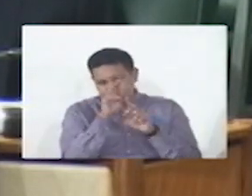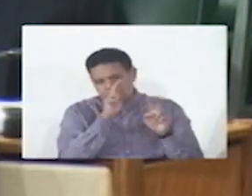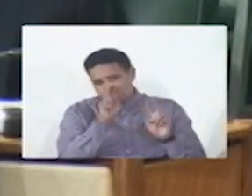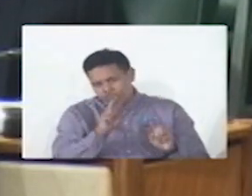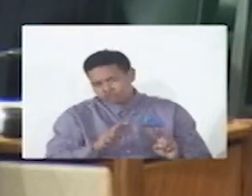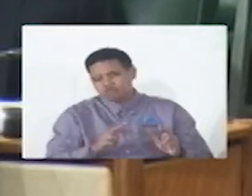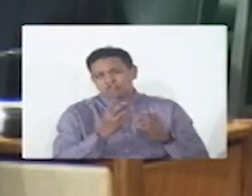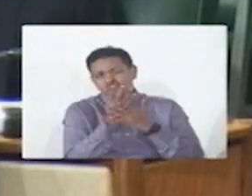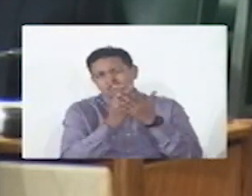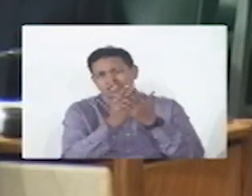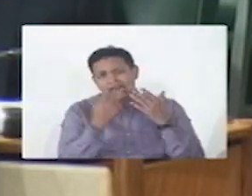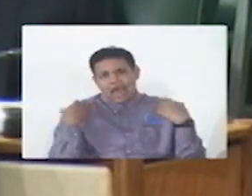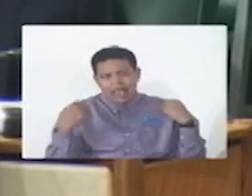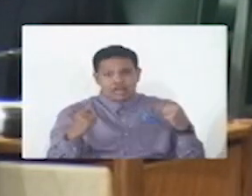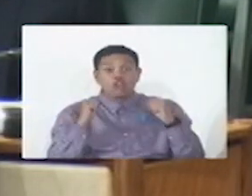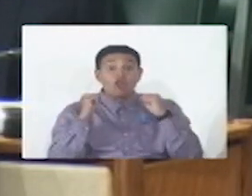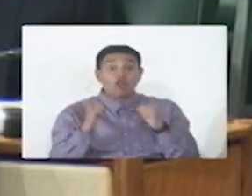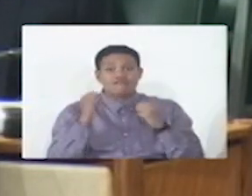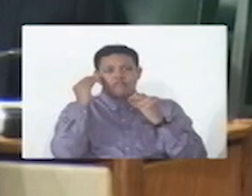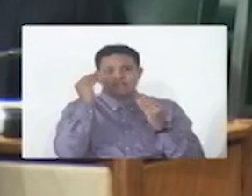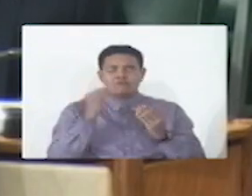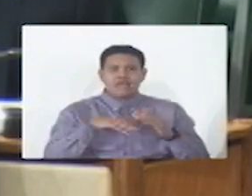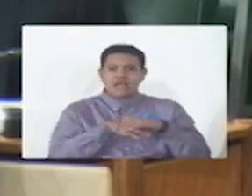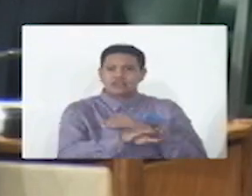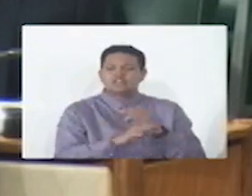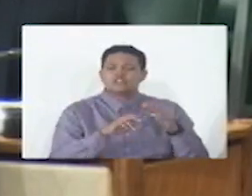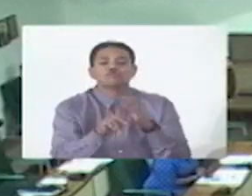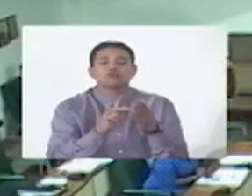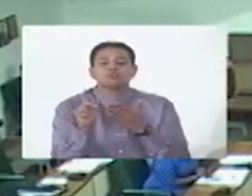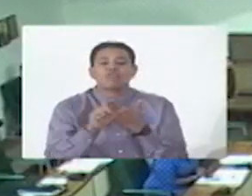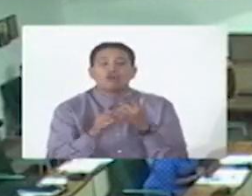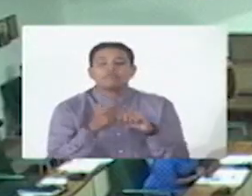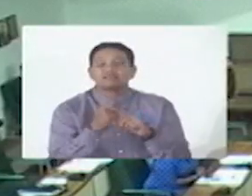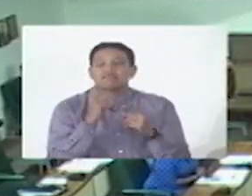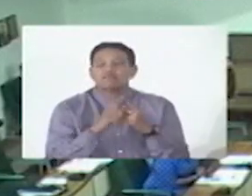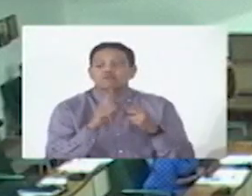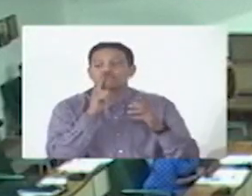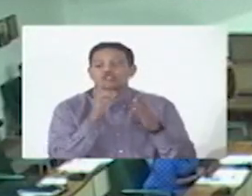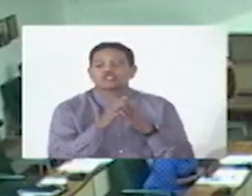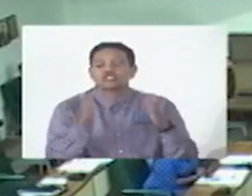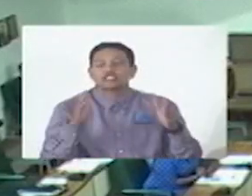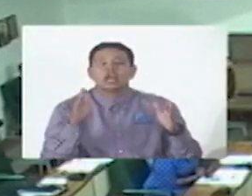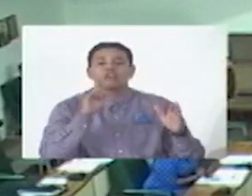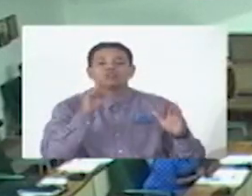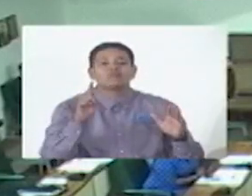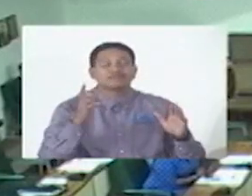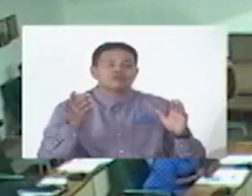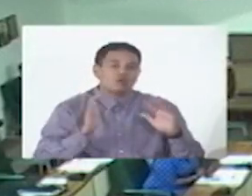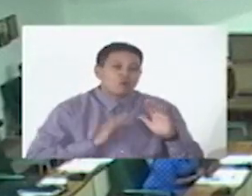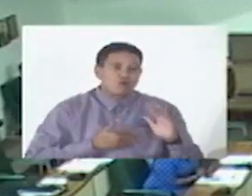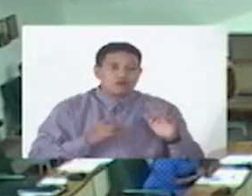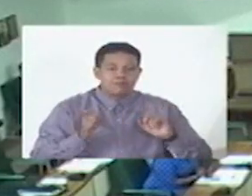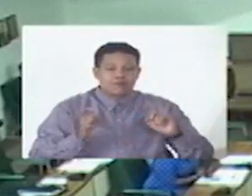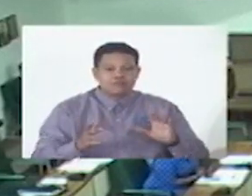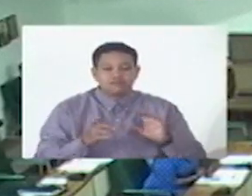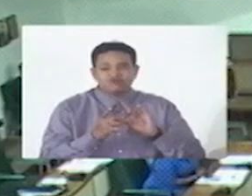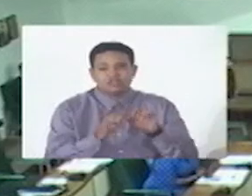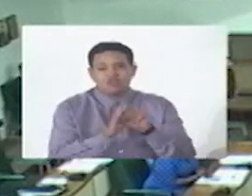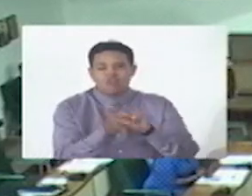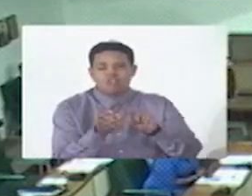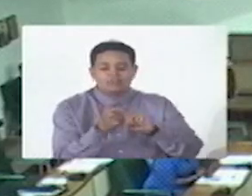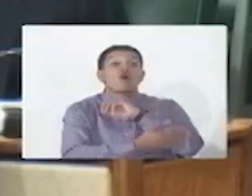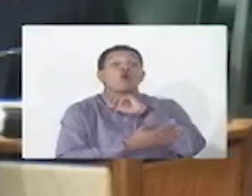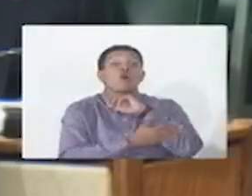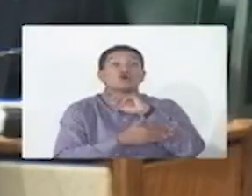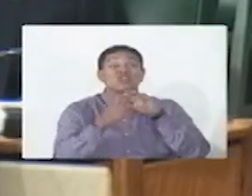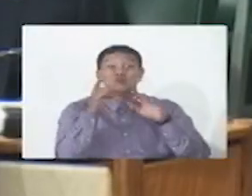the information entered on your travel application and allows health professionals to complete risk assessment. Persons from countries outside